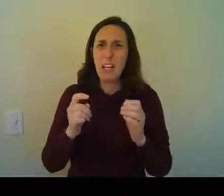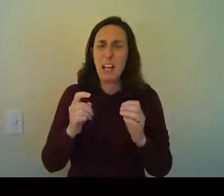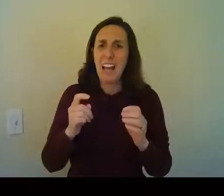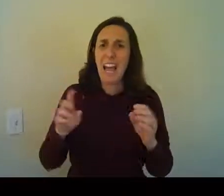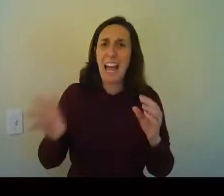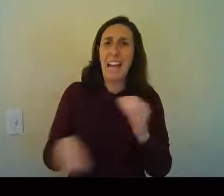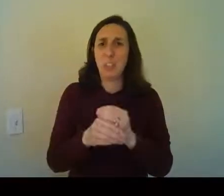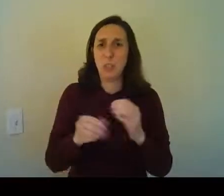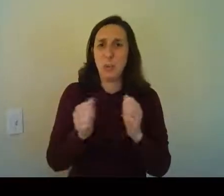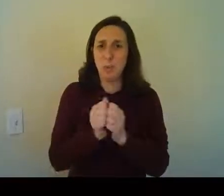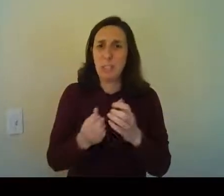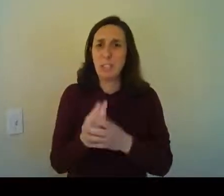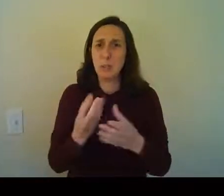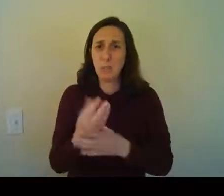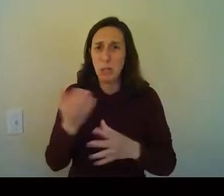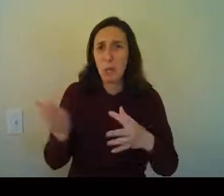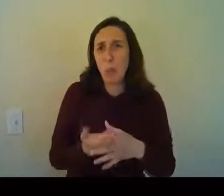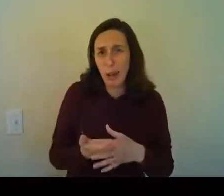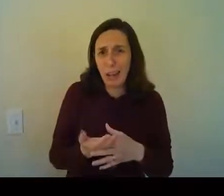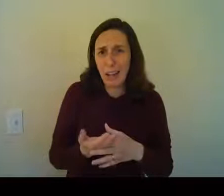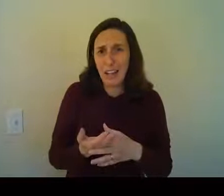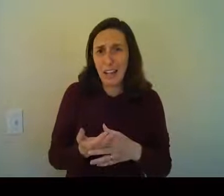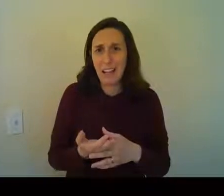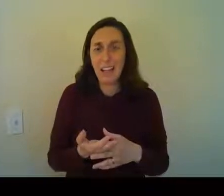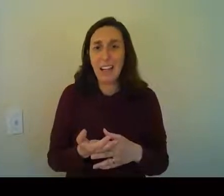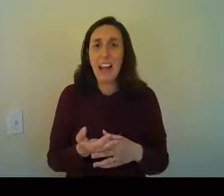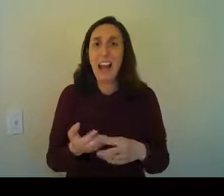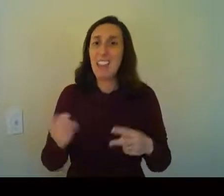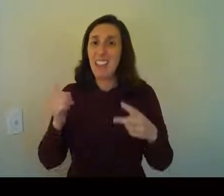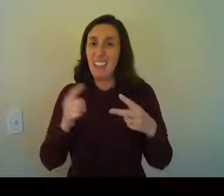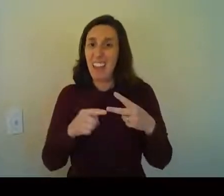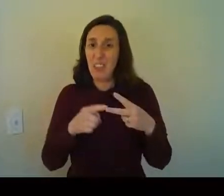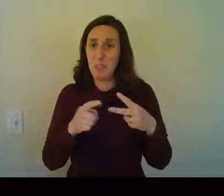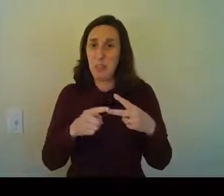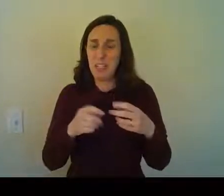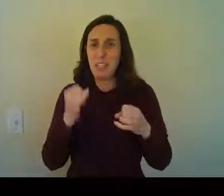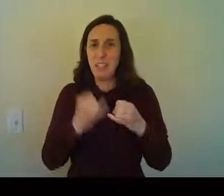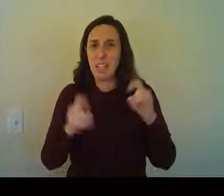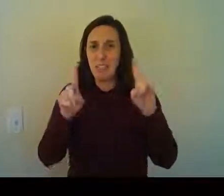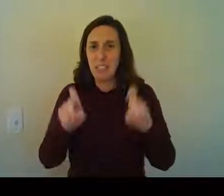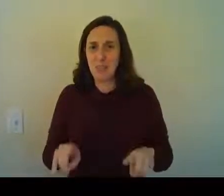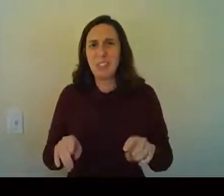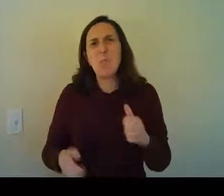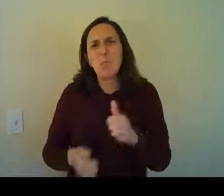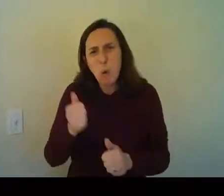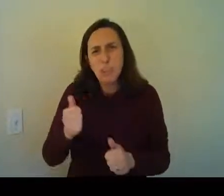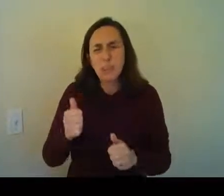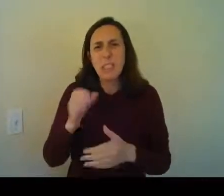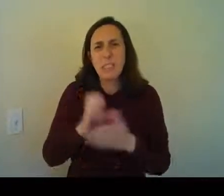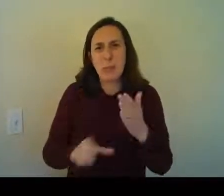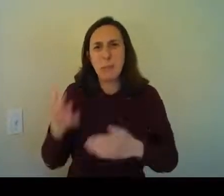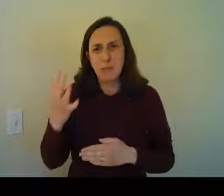And then there is the final exam, which is mostly Chapter 5. The nice thing about this type of